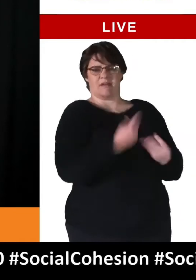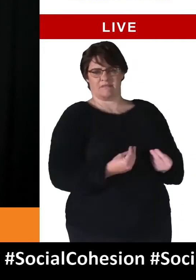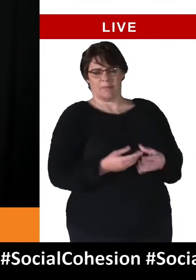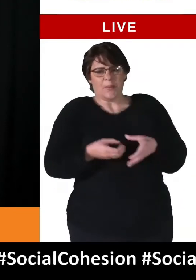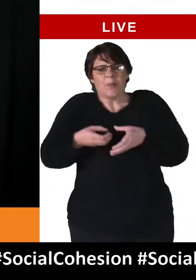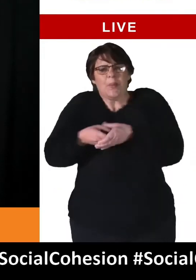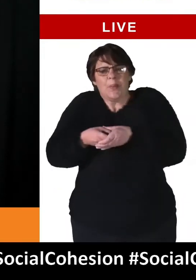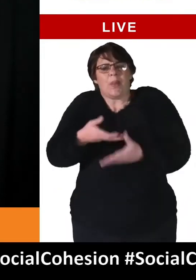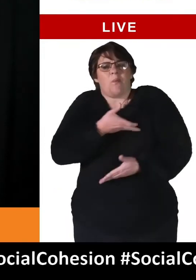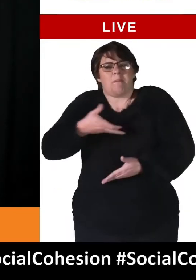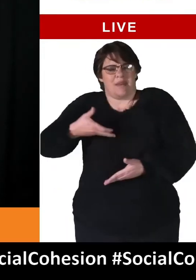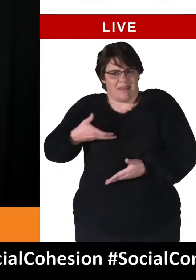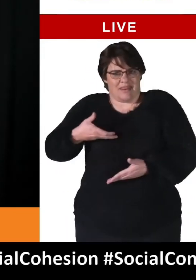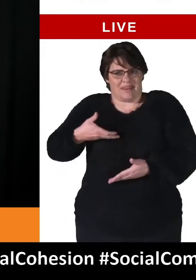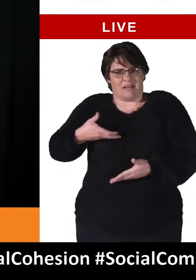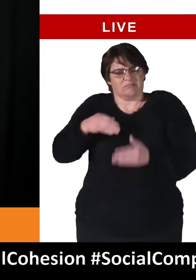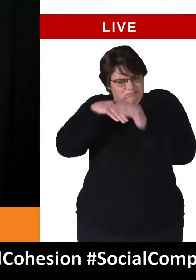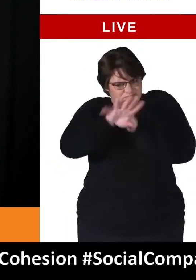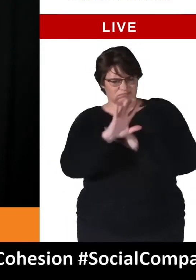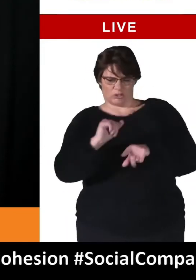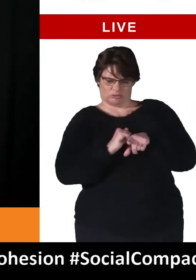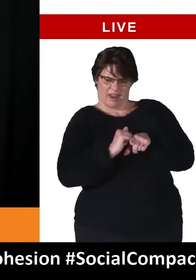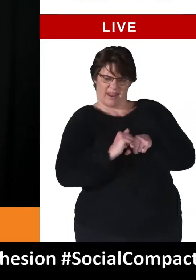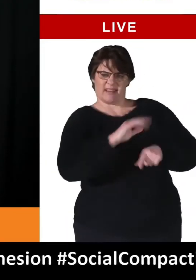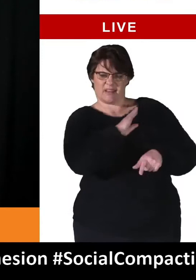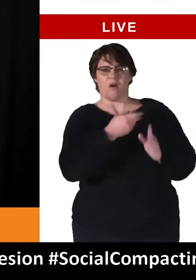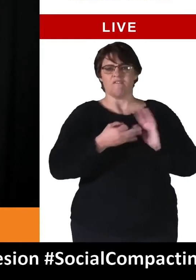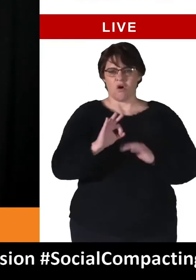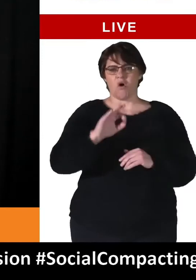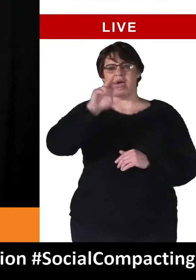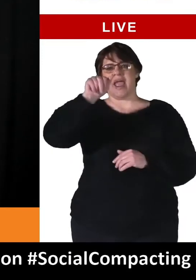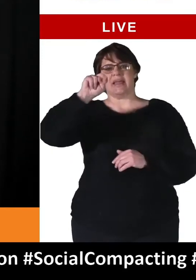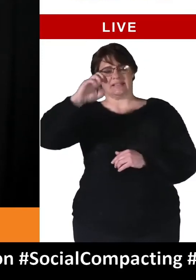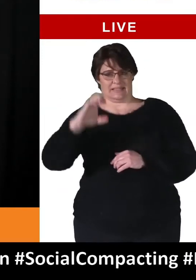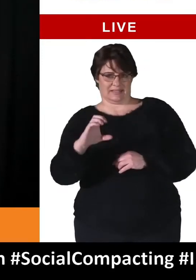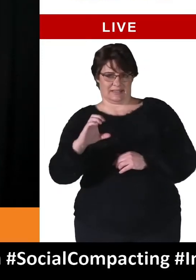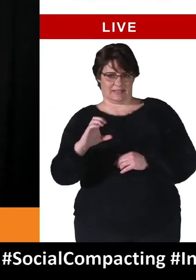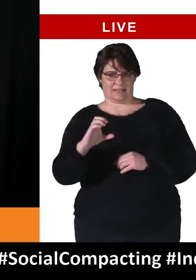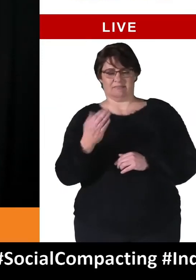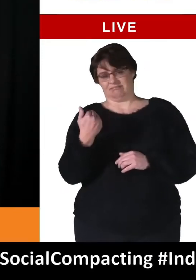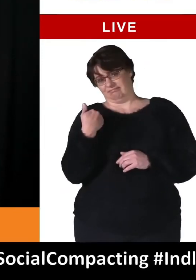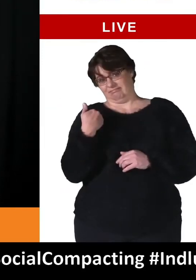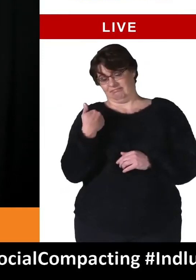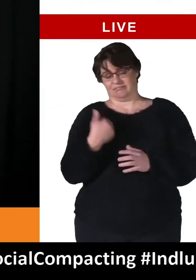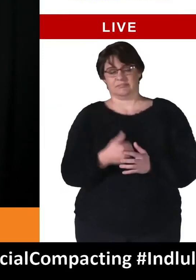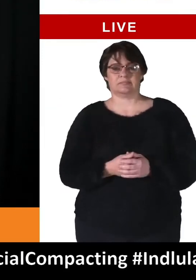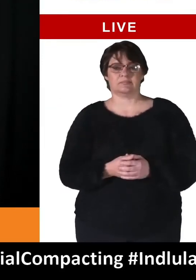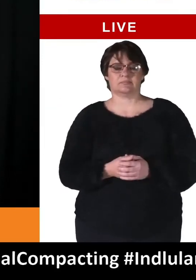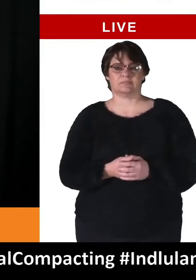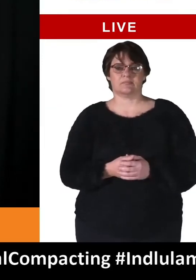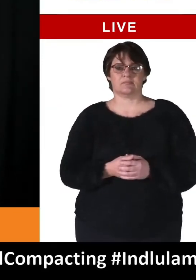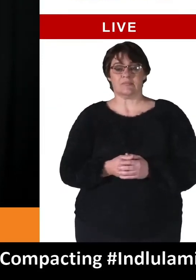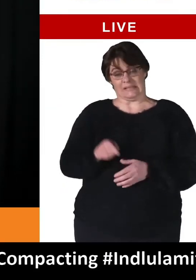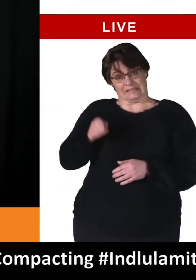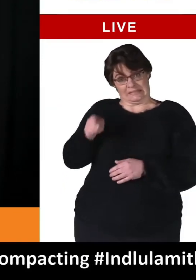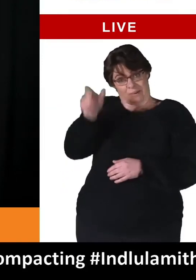A minority of women undergoing such training for the African National Congress, the ANC.